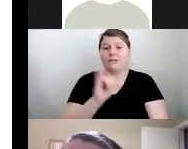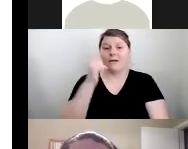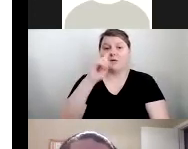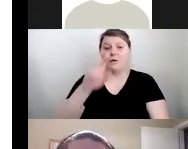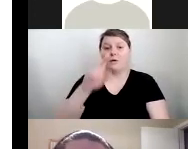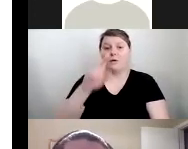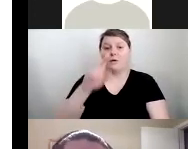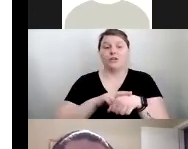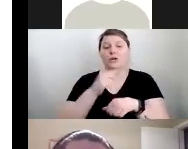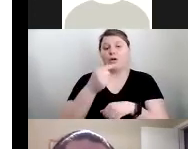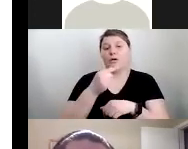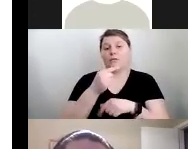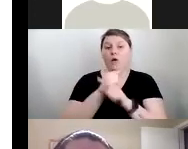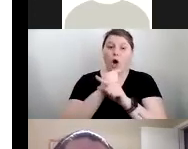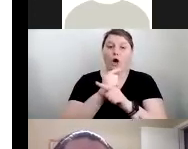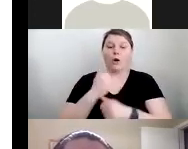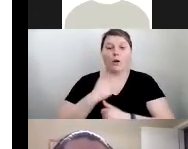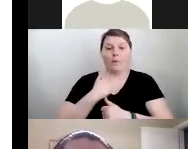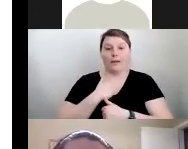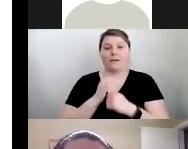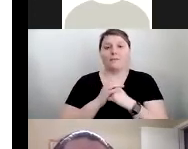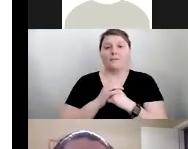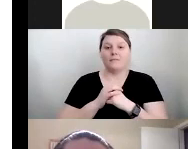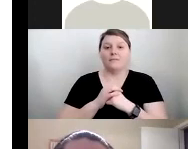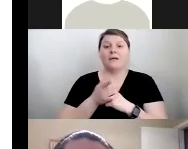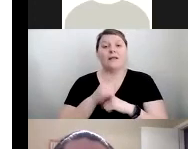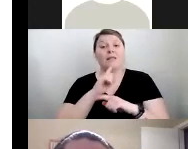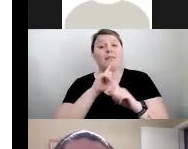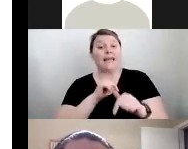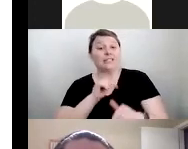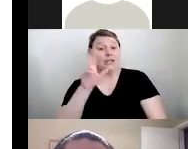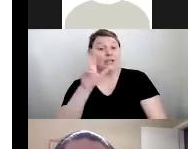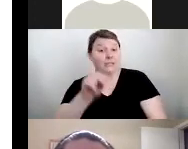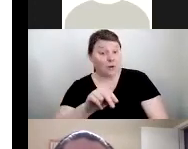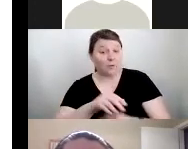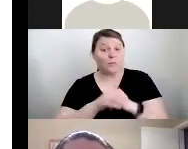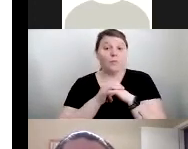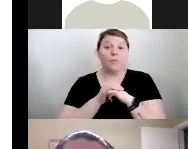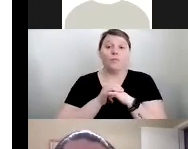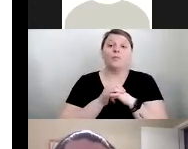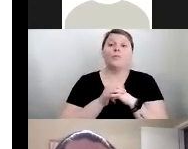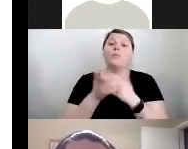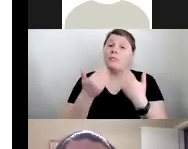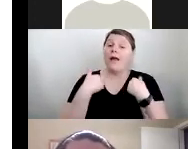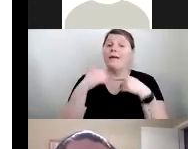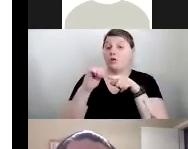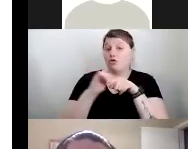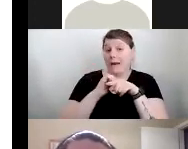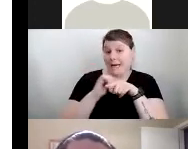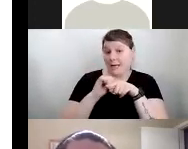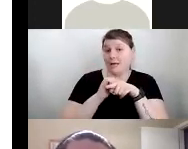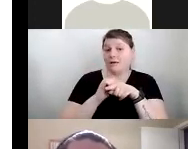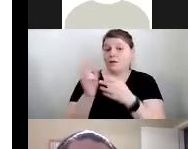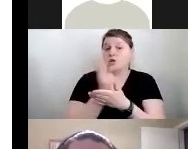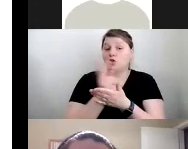Guard or Army? So the answer to that is no. There is training. It was 2